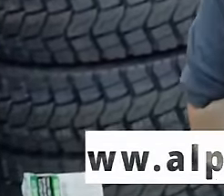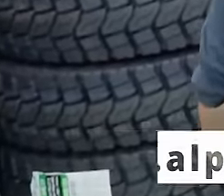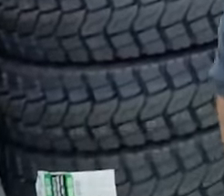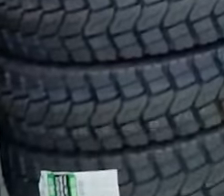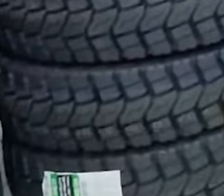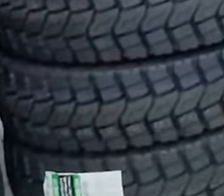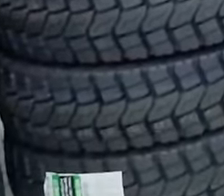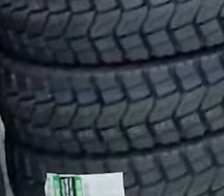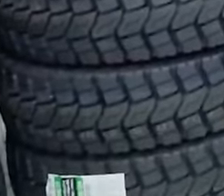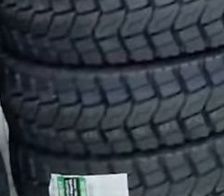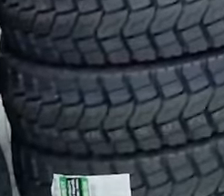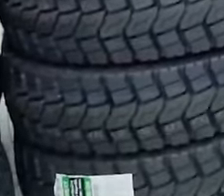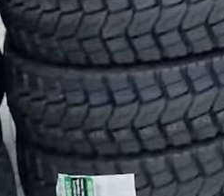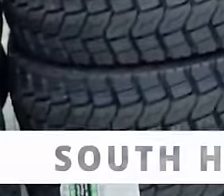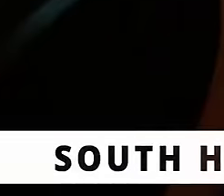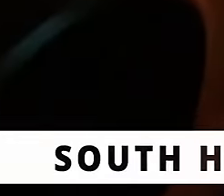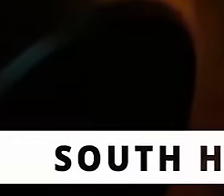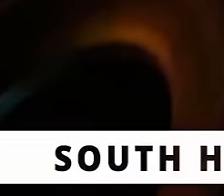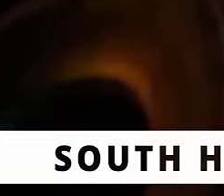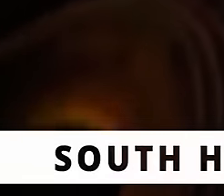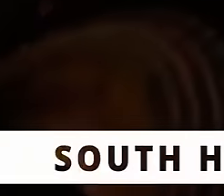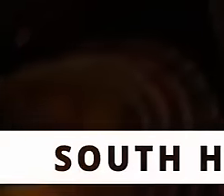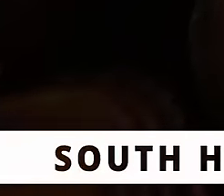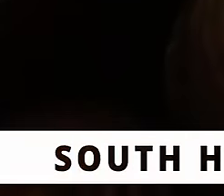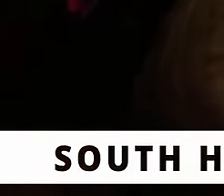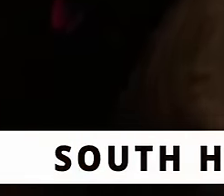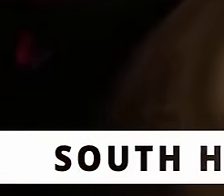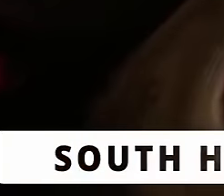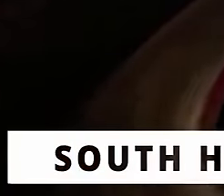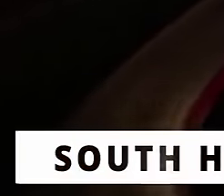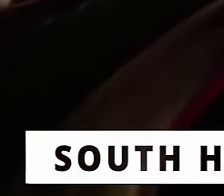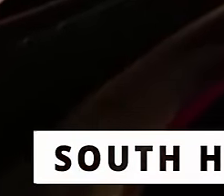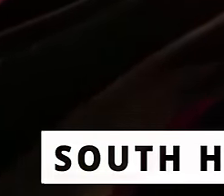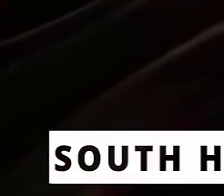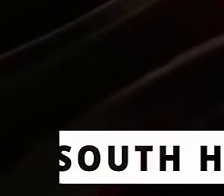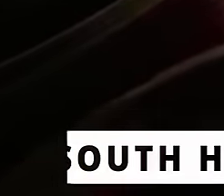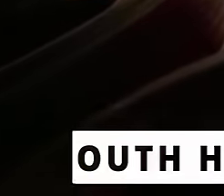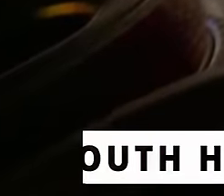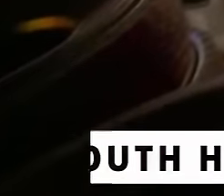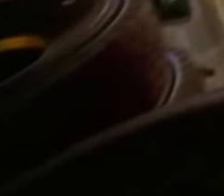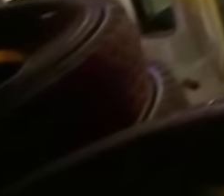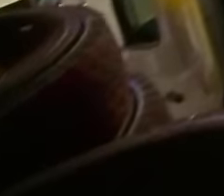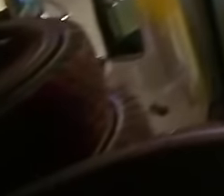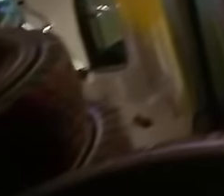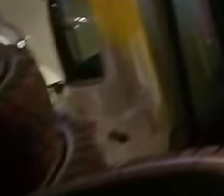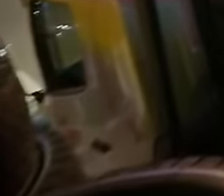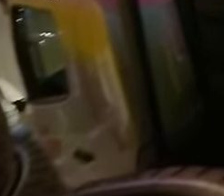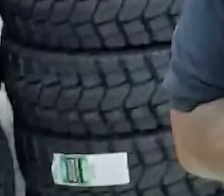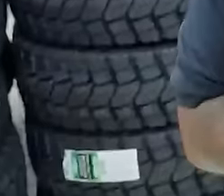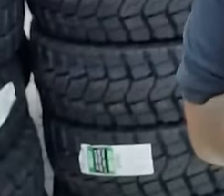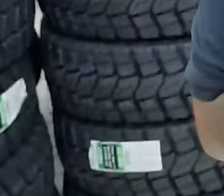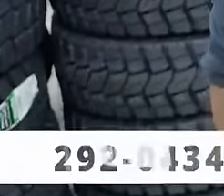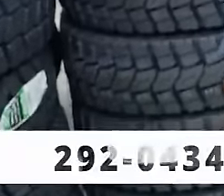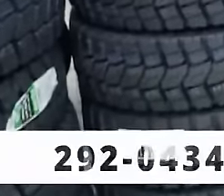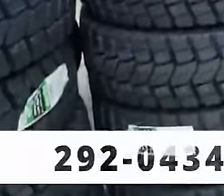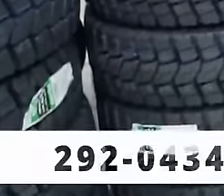in DB, where we carry a large stock and a wide variety of all the different sizes. Feel free to contact us